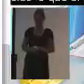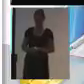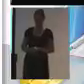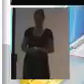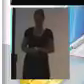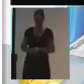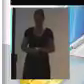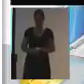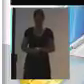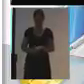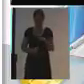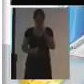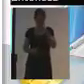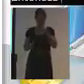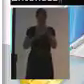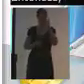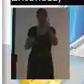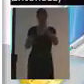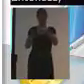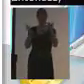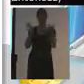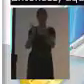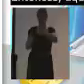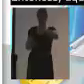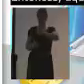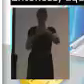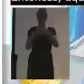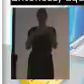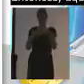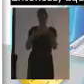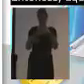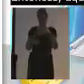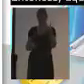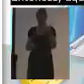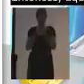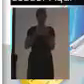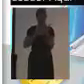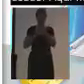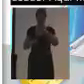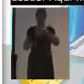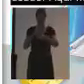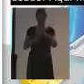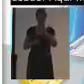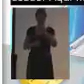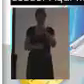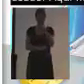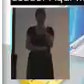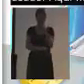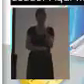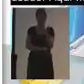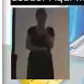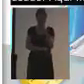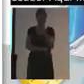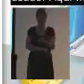child managed to do what he wanted to do. And, well, this is the system that we used. Here you can see the robot with